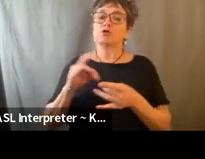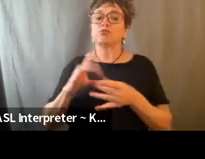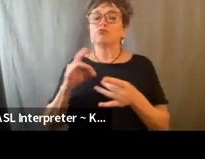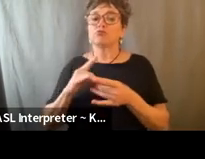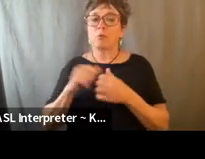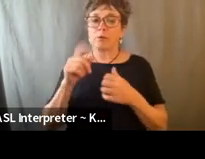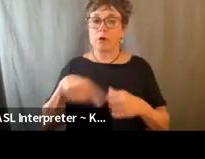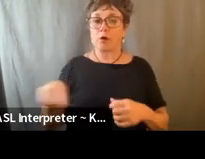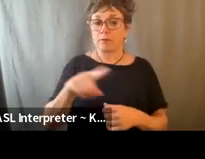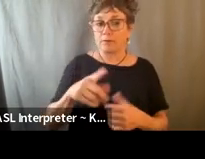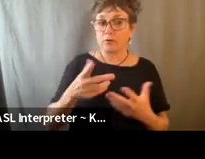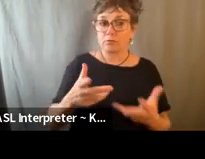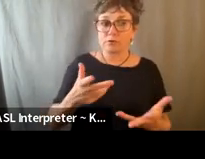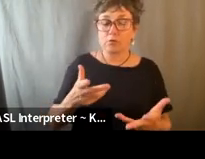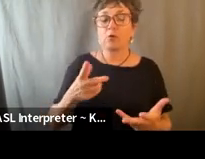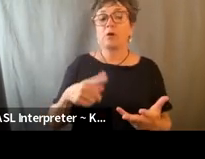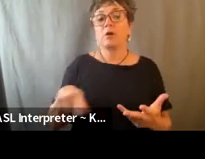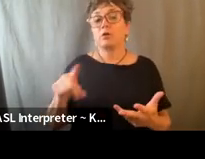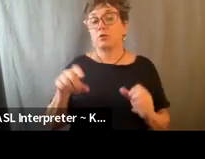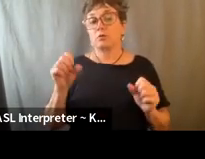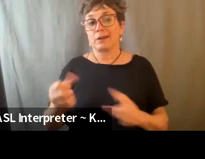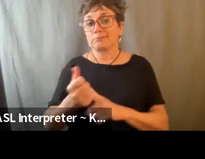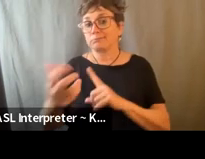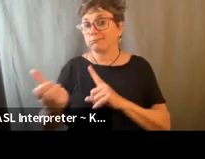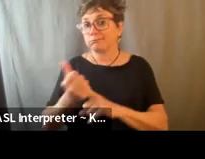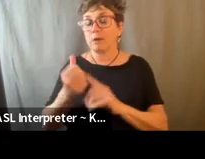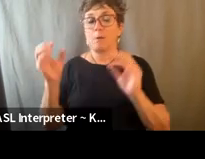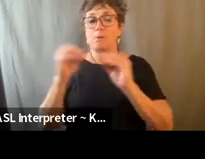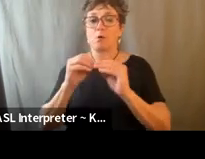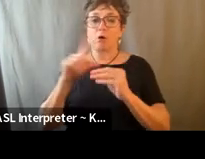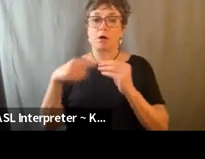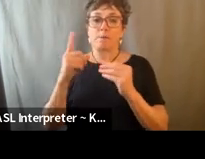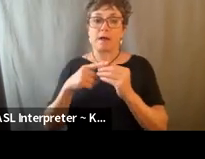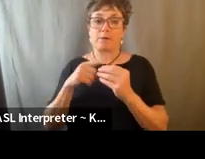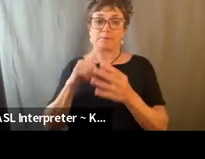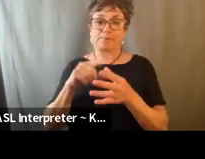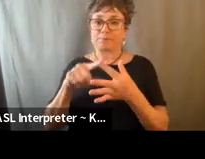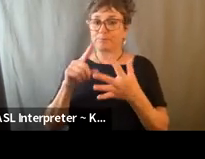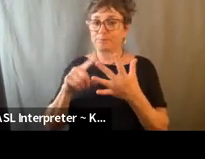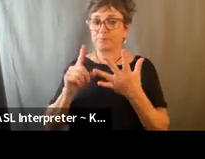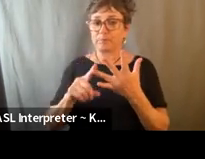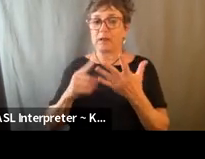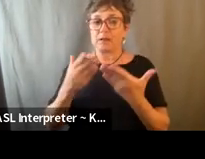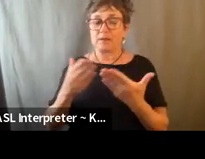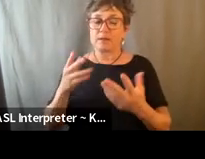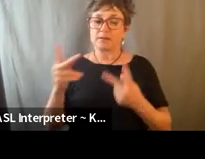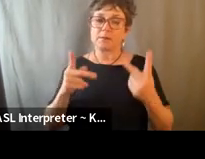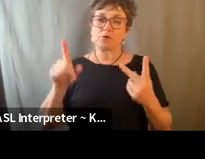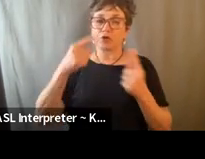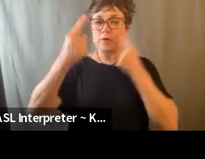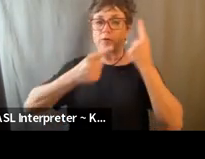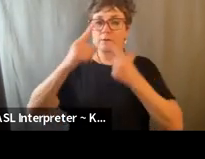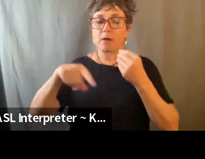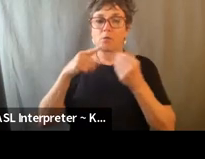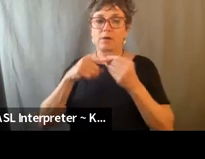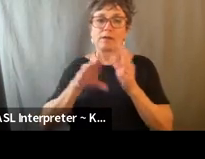you can kind of talk a little bit more about some of those things that people should be thinking about when they create their social